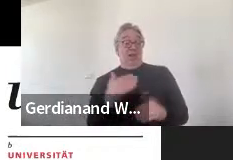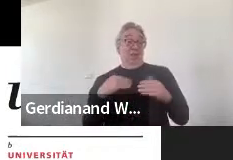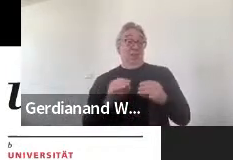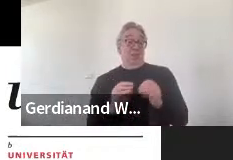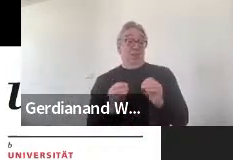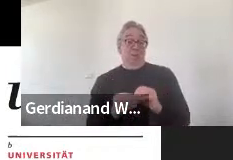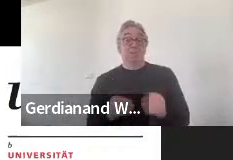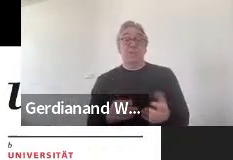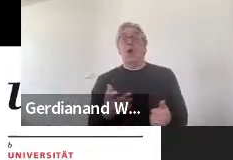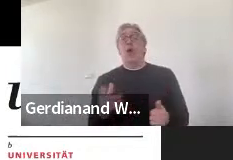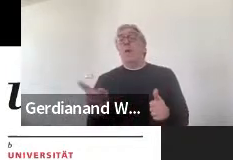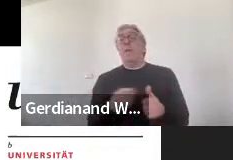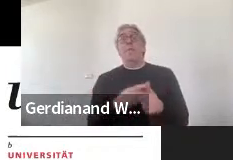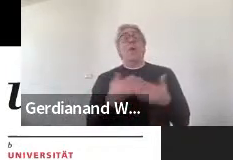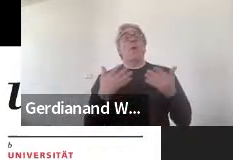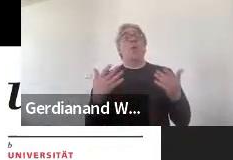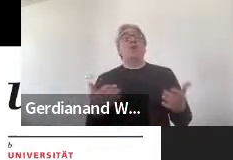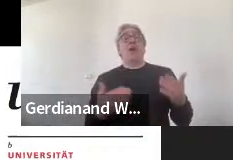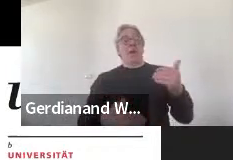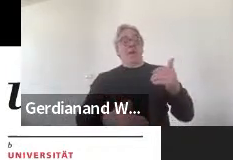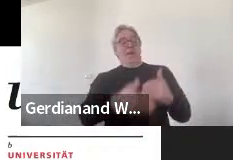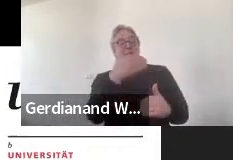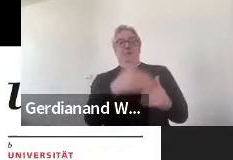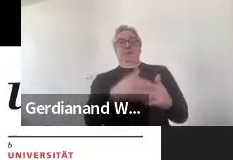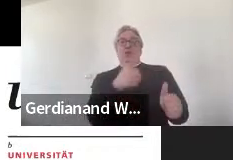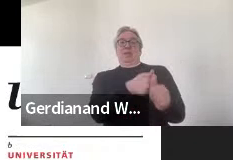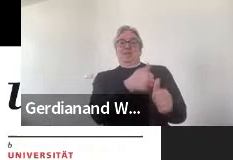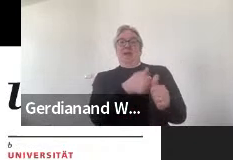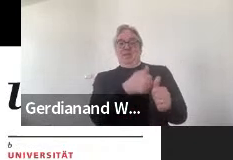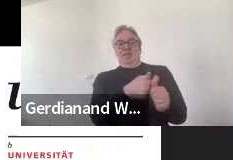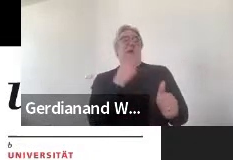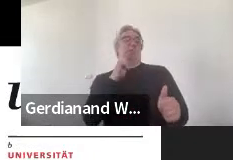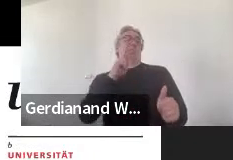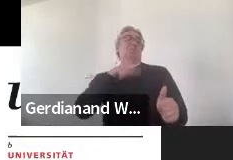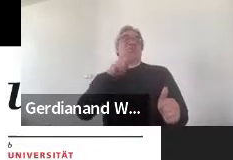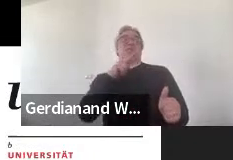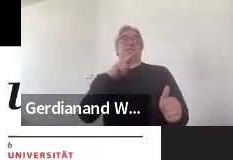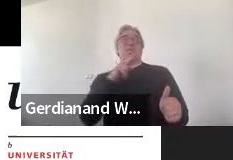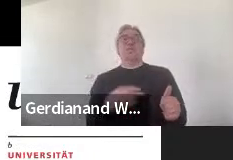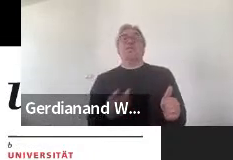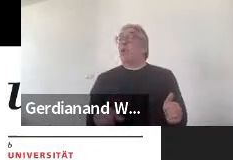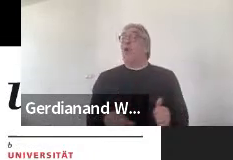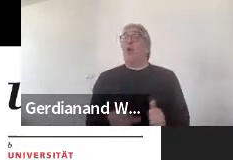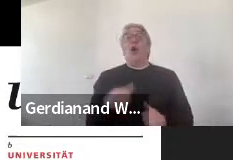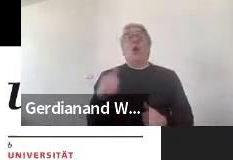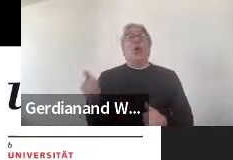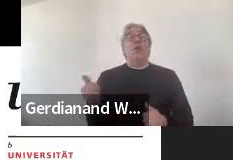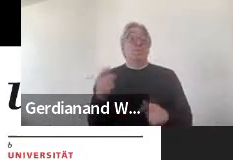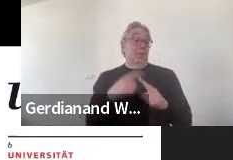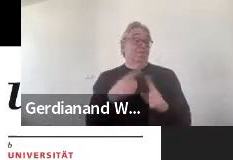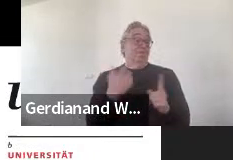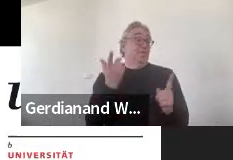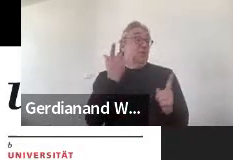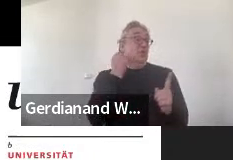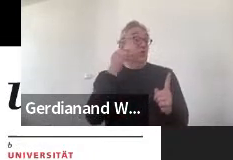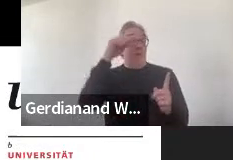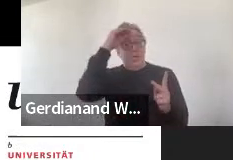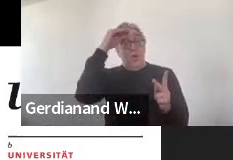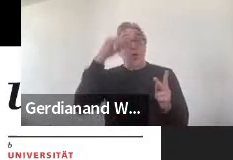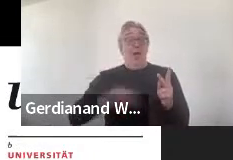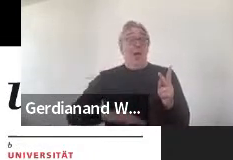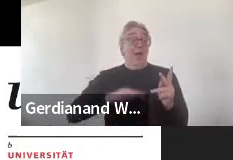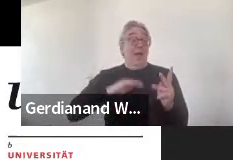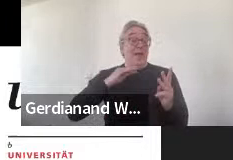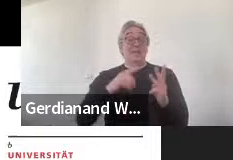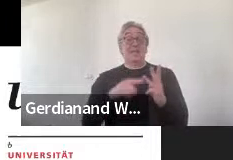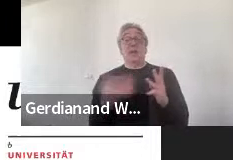and discrimination is the disability itself. There are other social categories like gender, age, belonging to